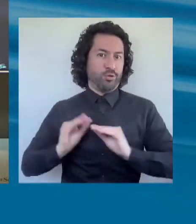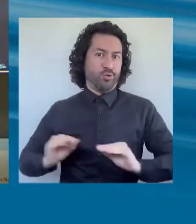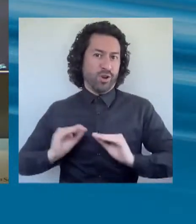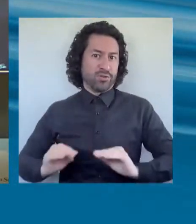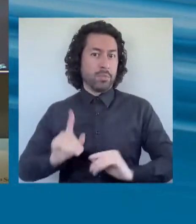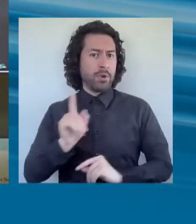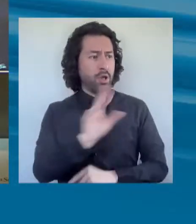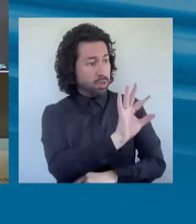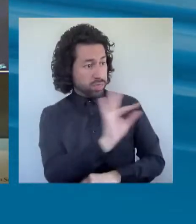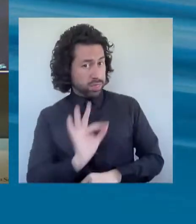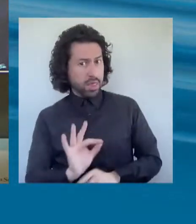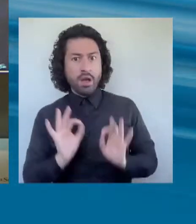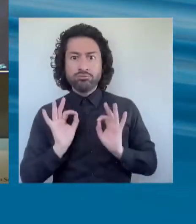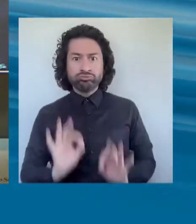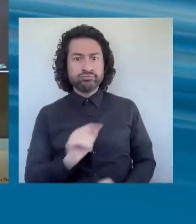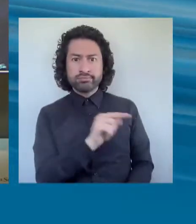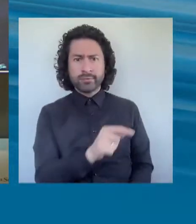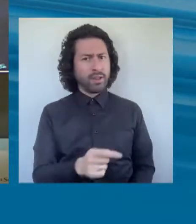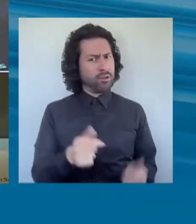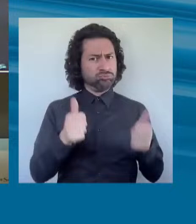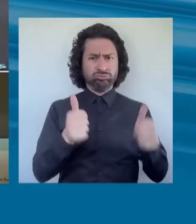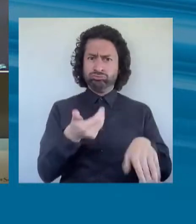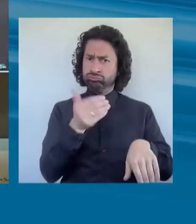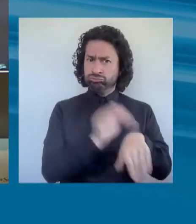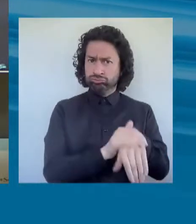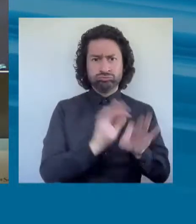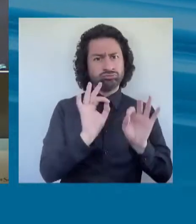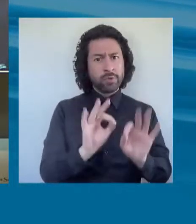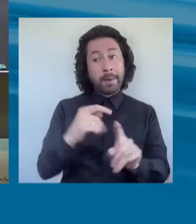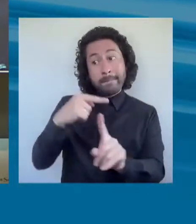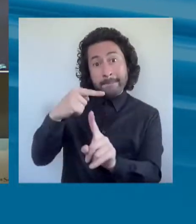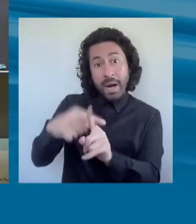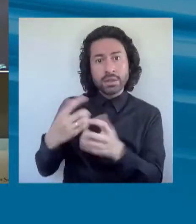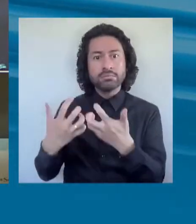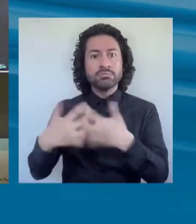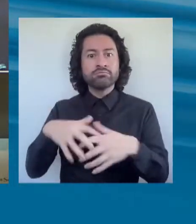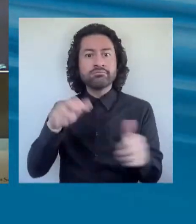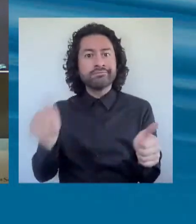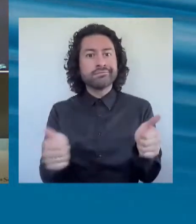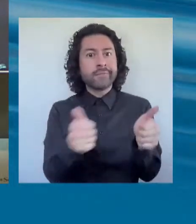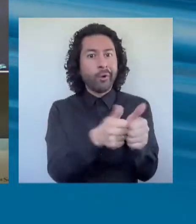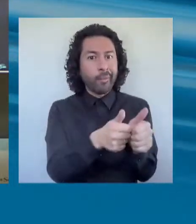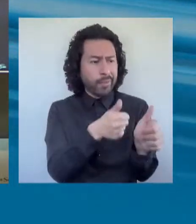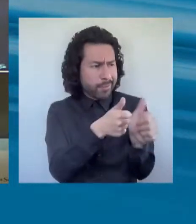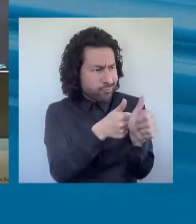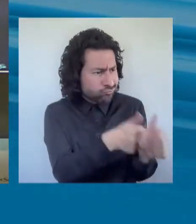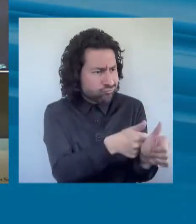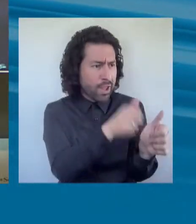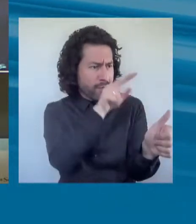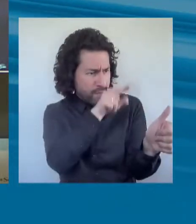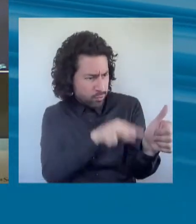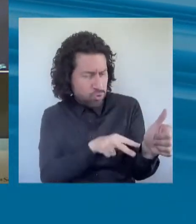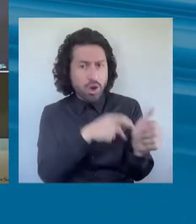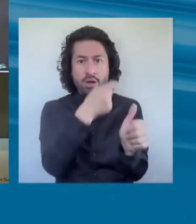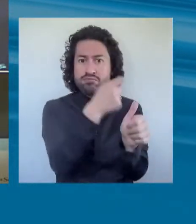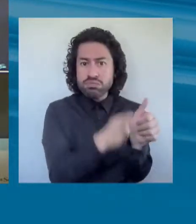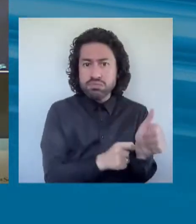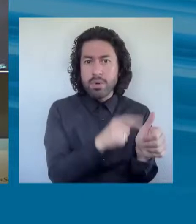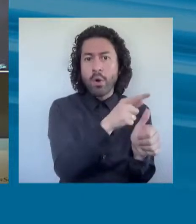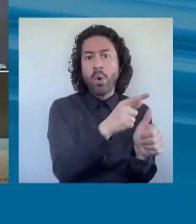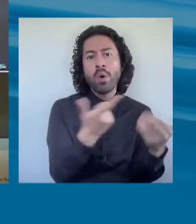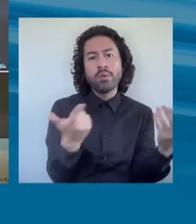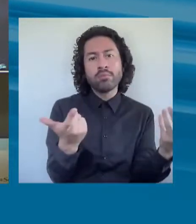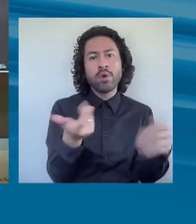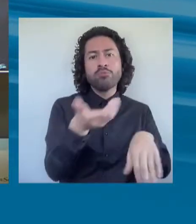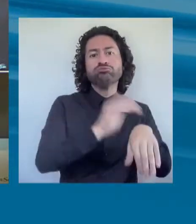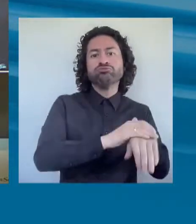that guarantee the suitable and adequate profile of our teachers. We also